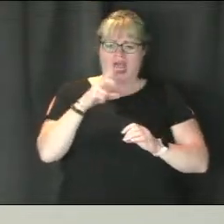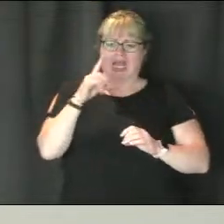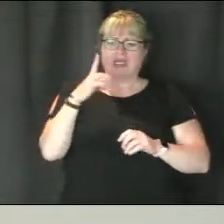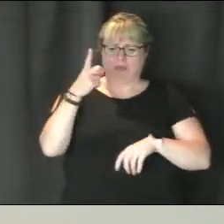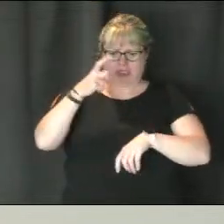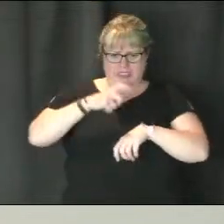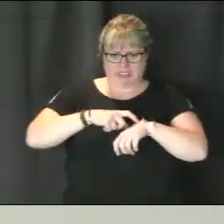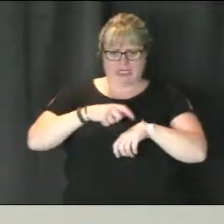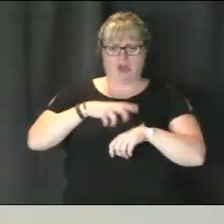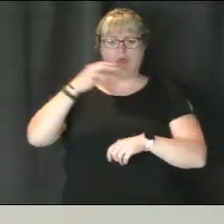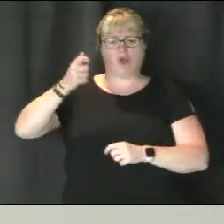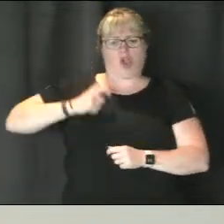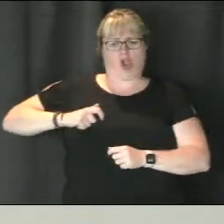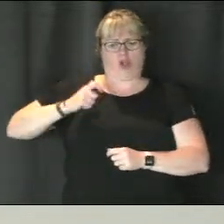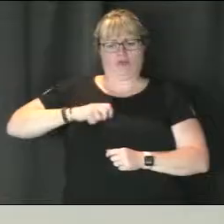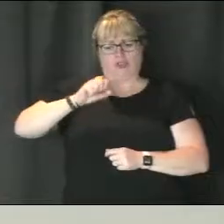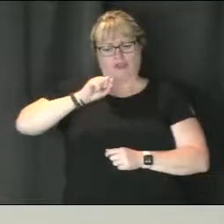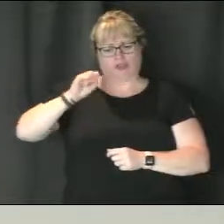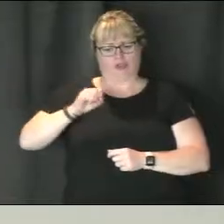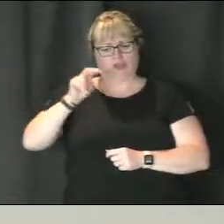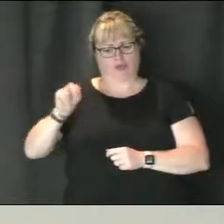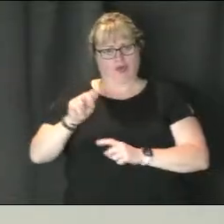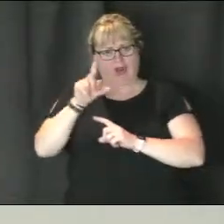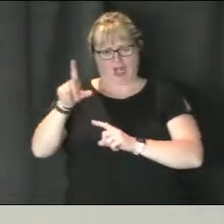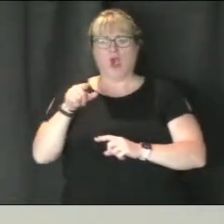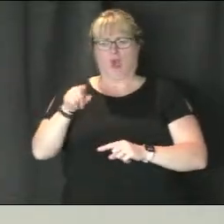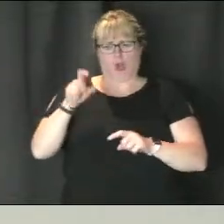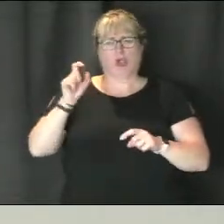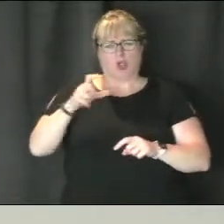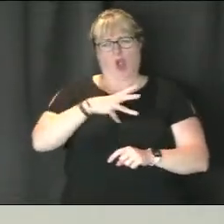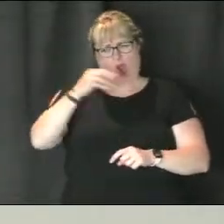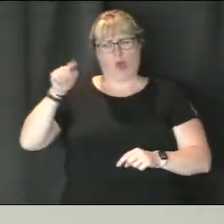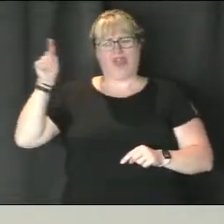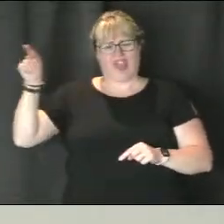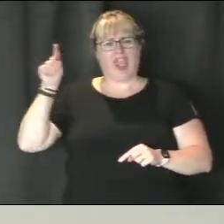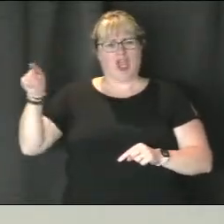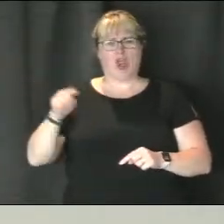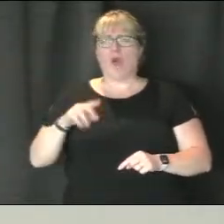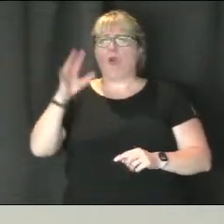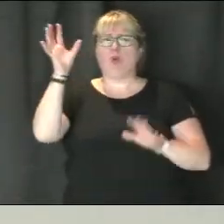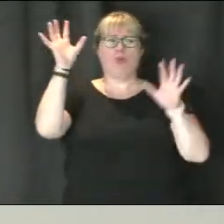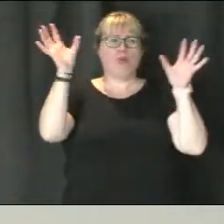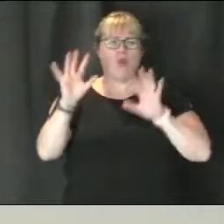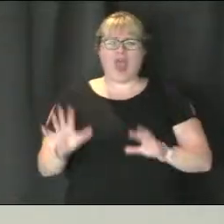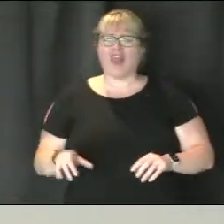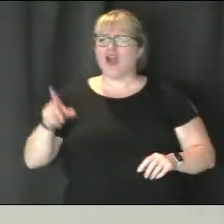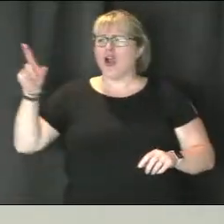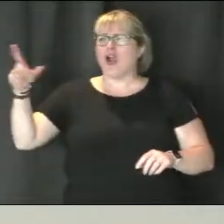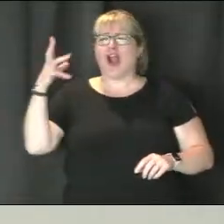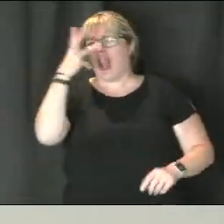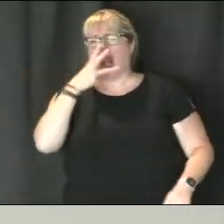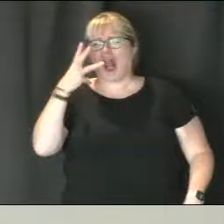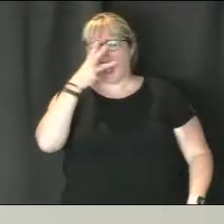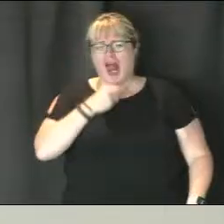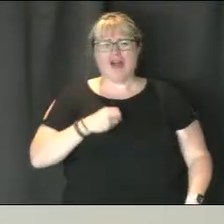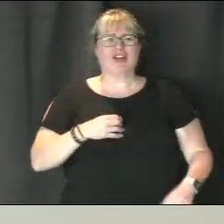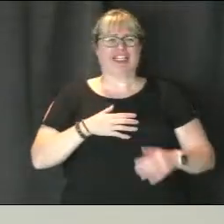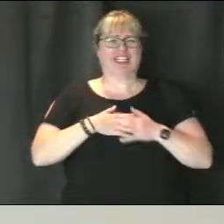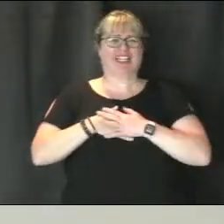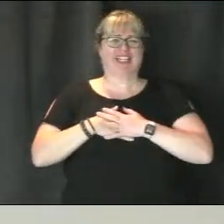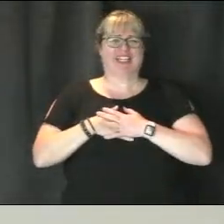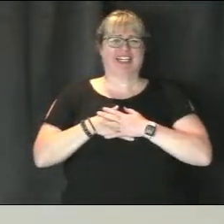conference in St. John's, Newfoundland. You should really go there. The weather's great."